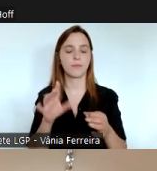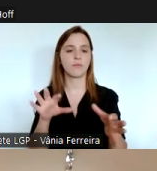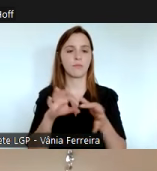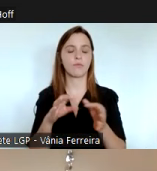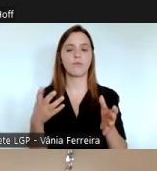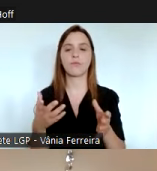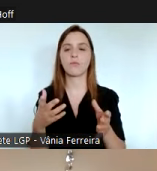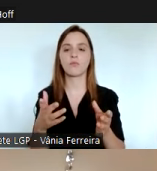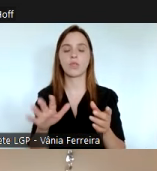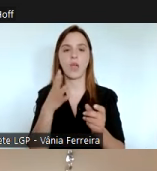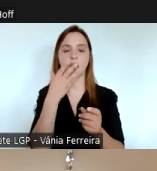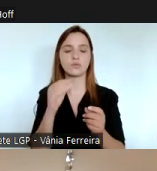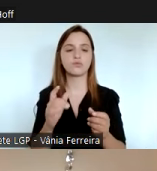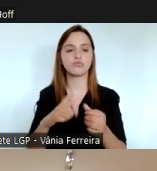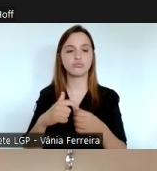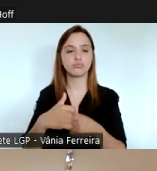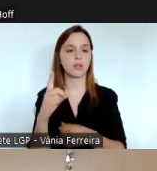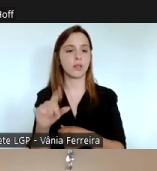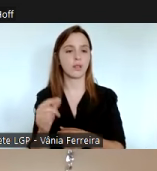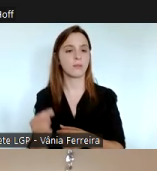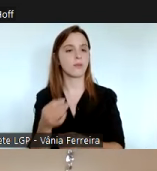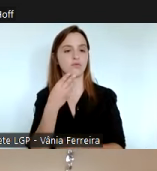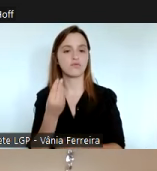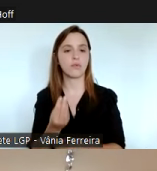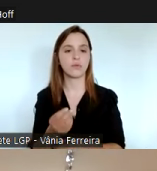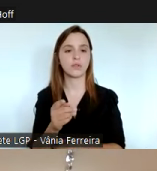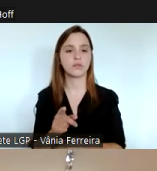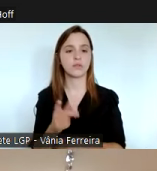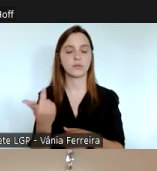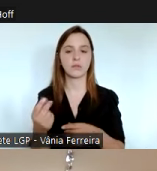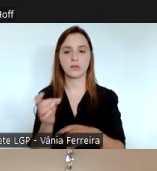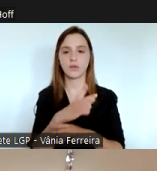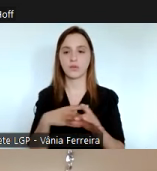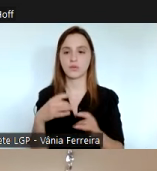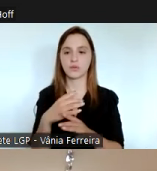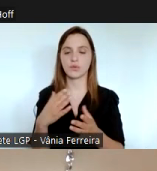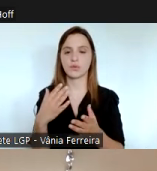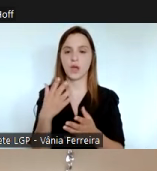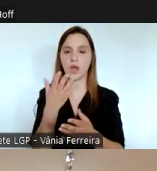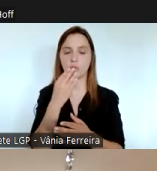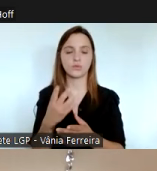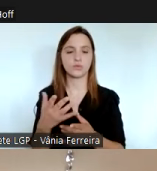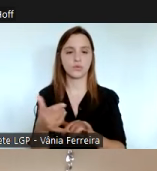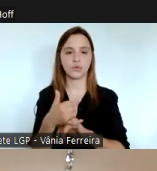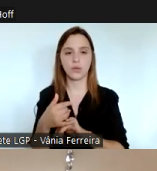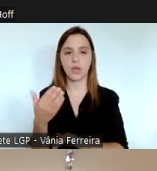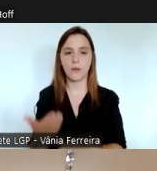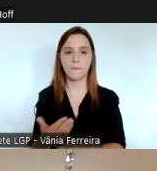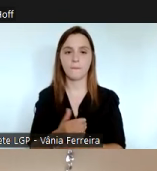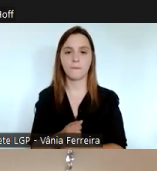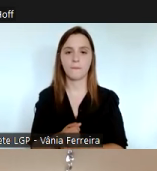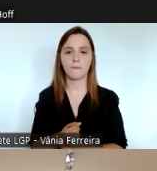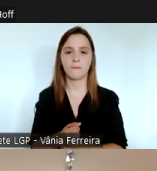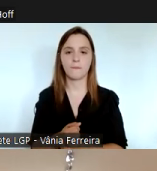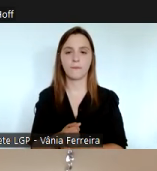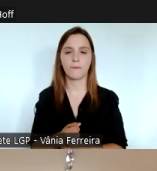law students and young lawyers, namely the European Law Students Association. As of date, ELSA is